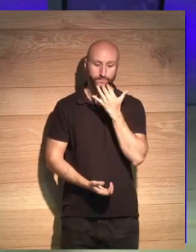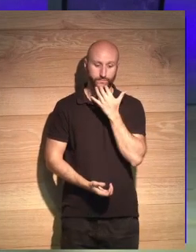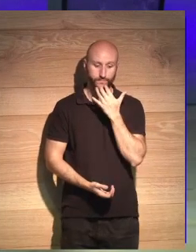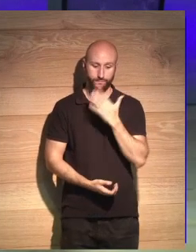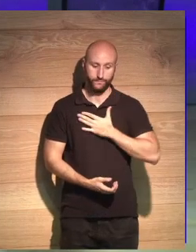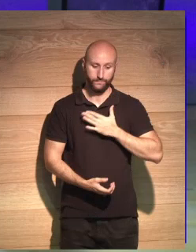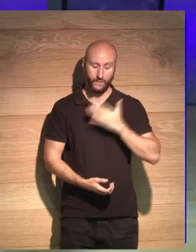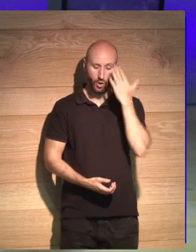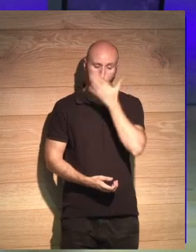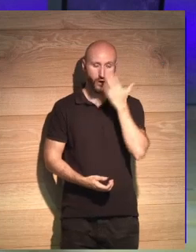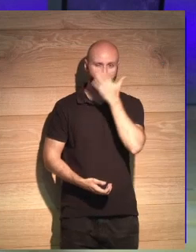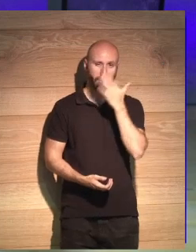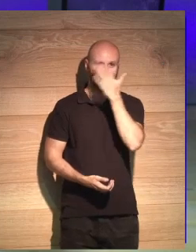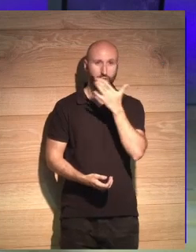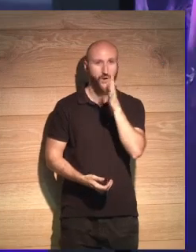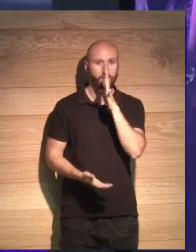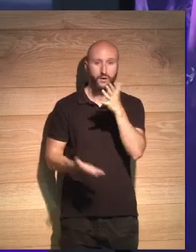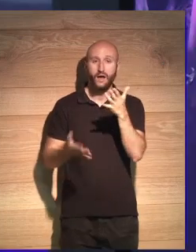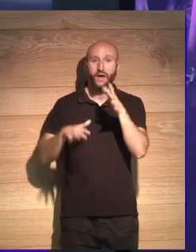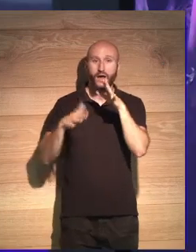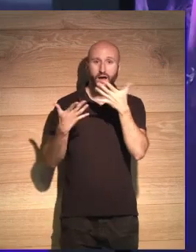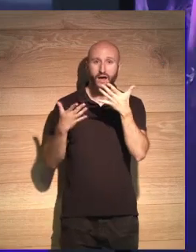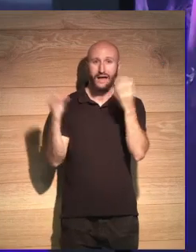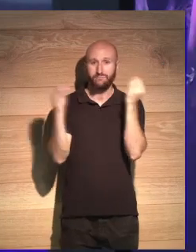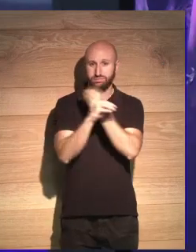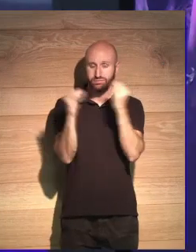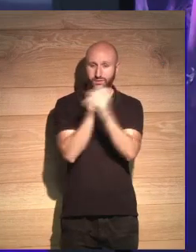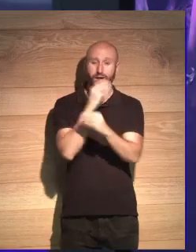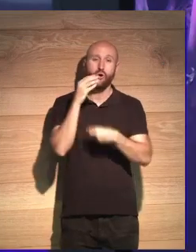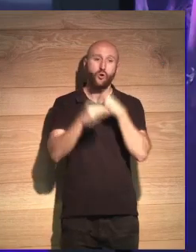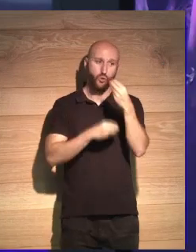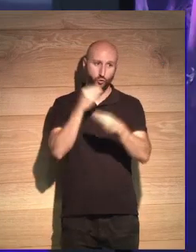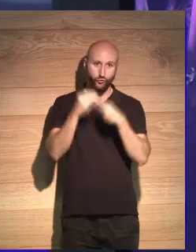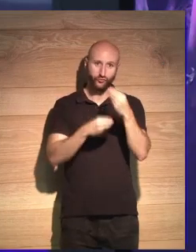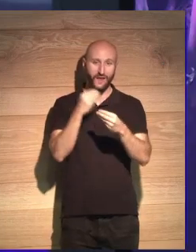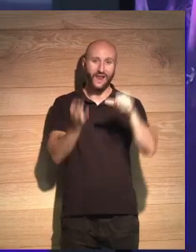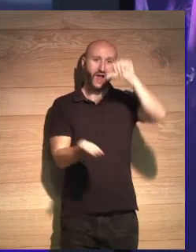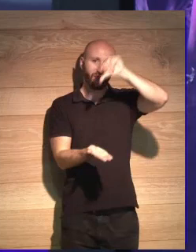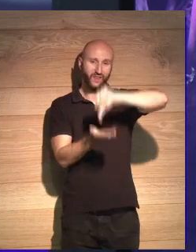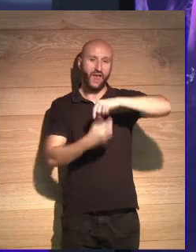Well, I know that in my former school is now using